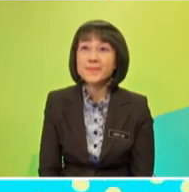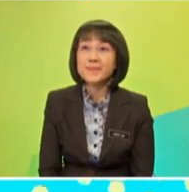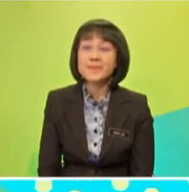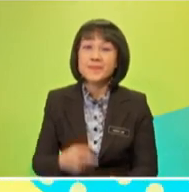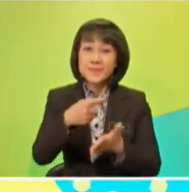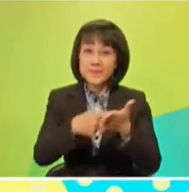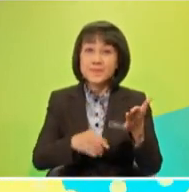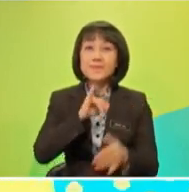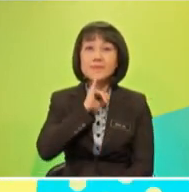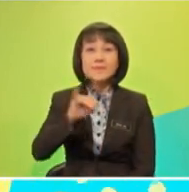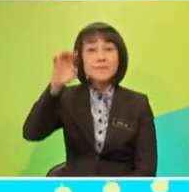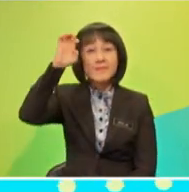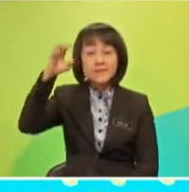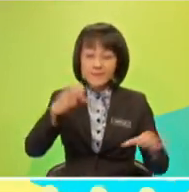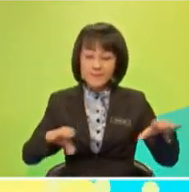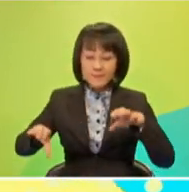What's he doing?